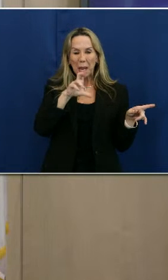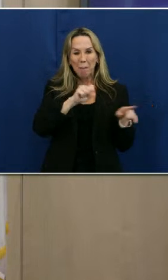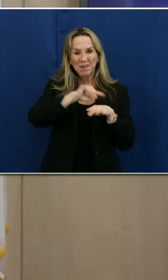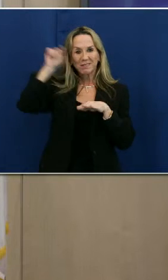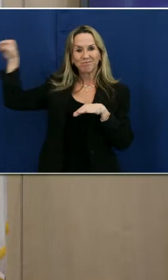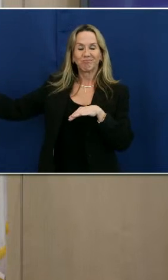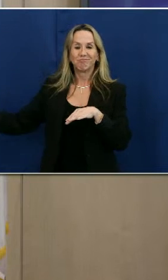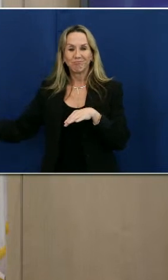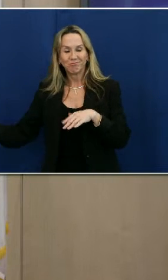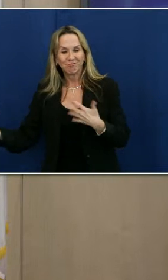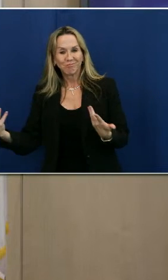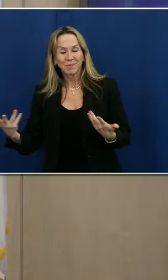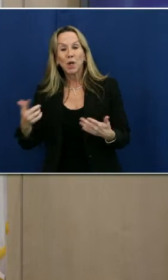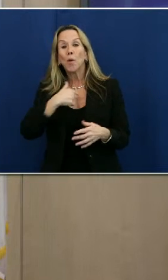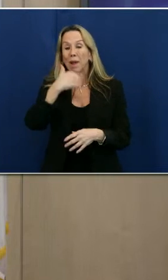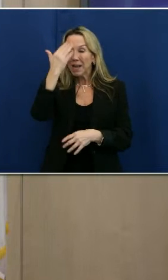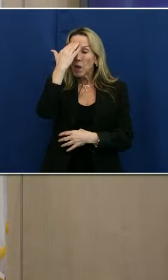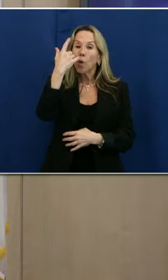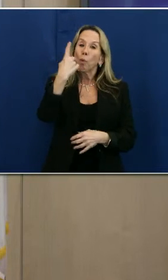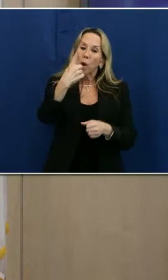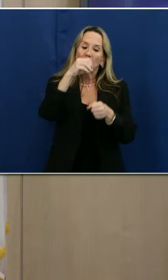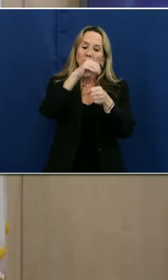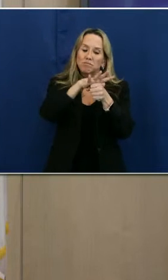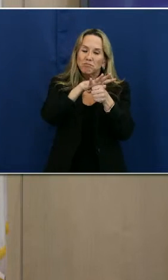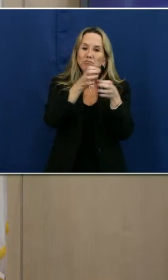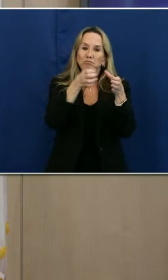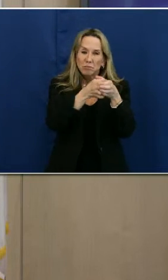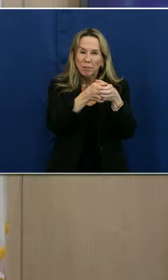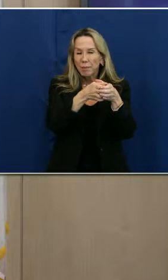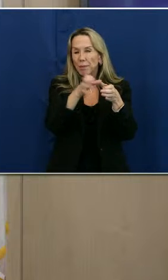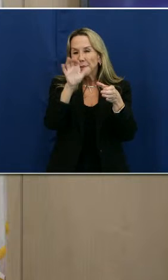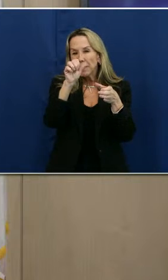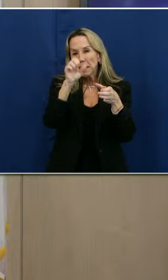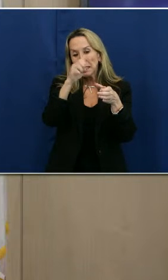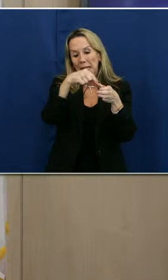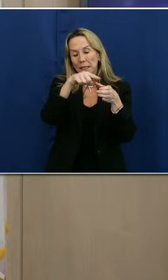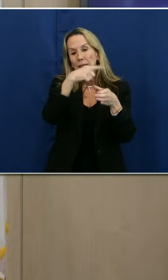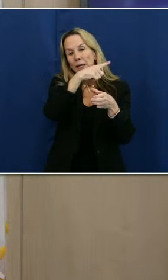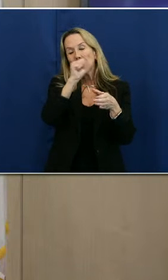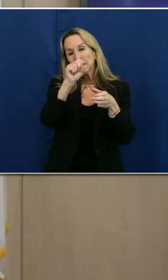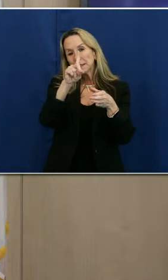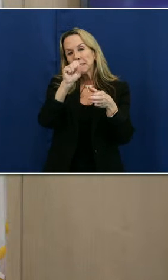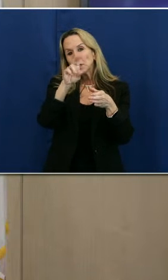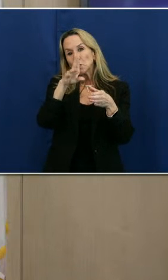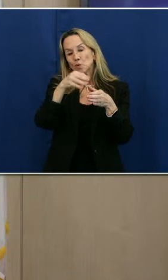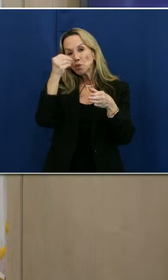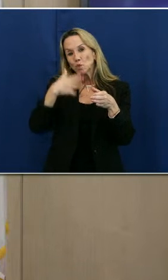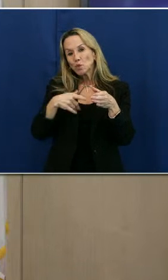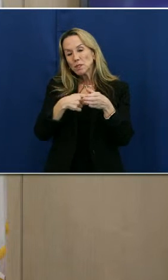of one cluster of cases that are USD students in an